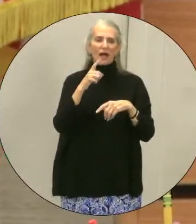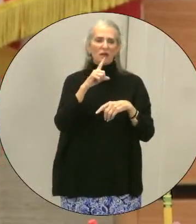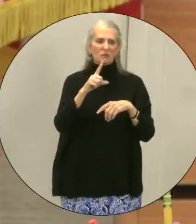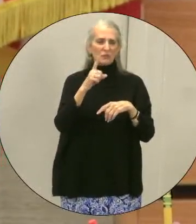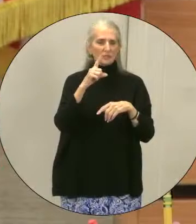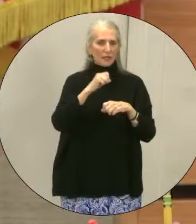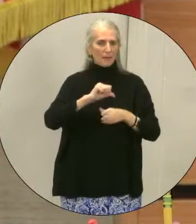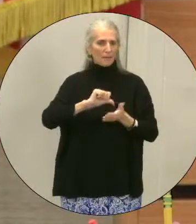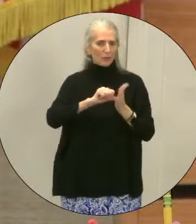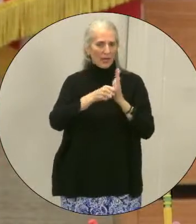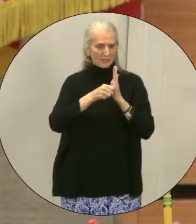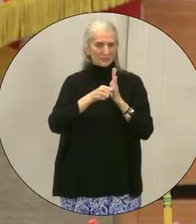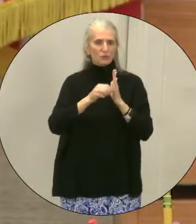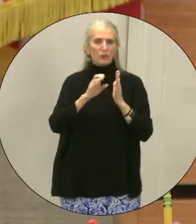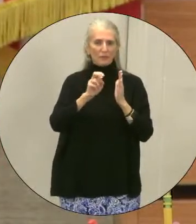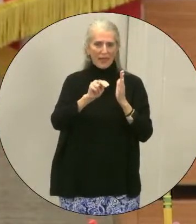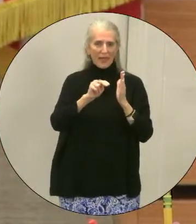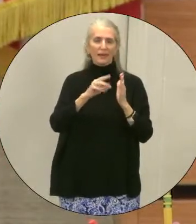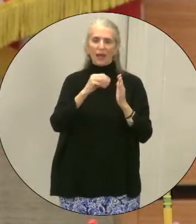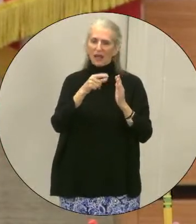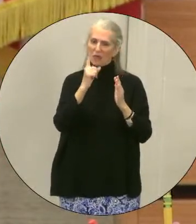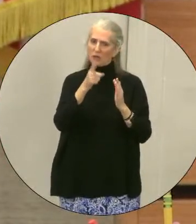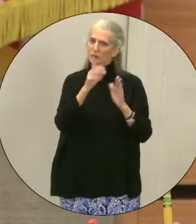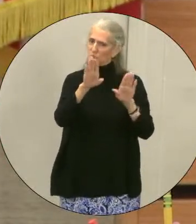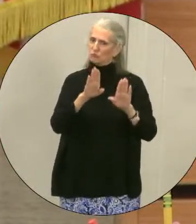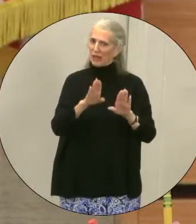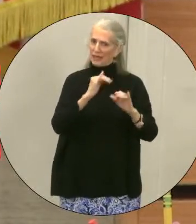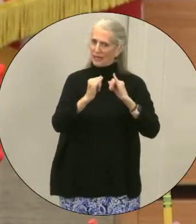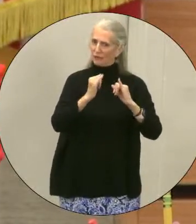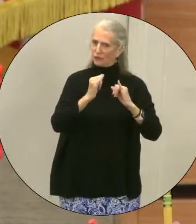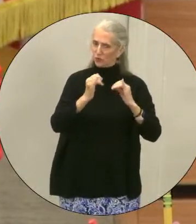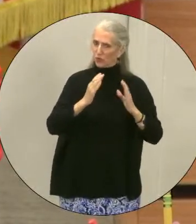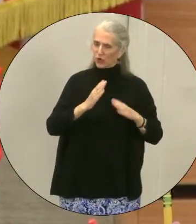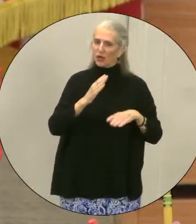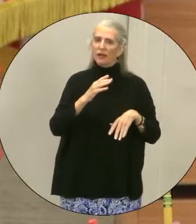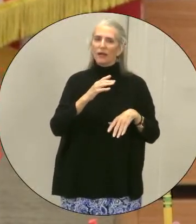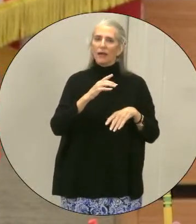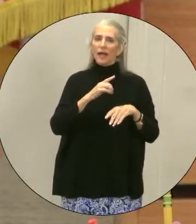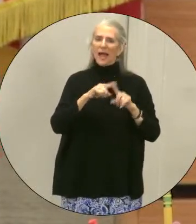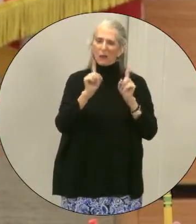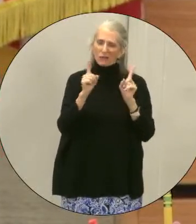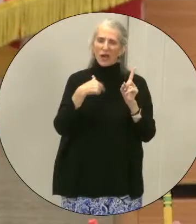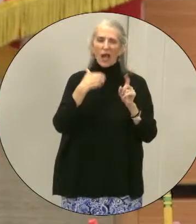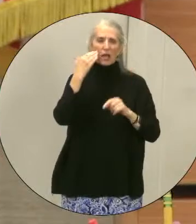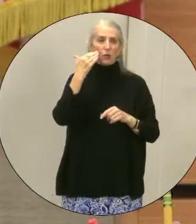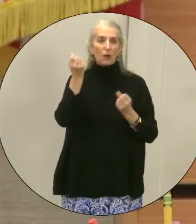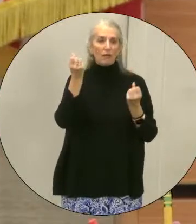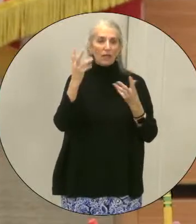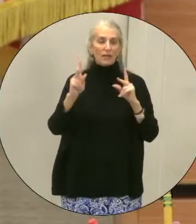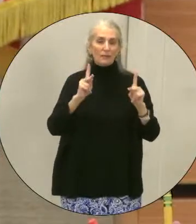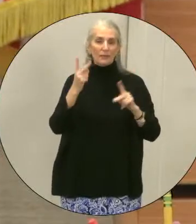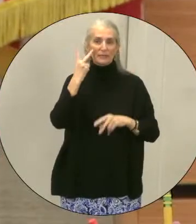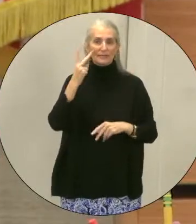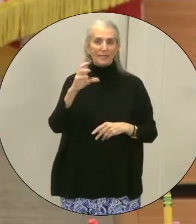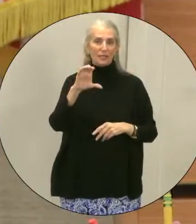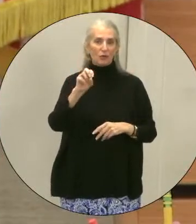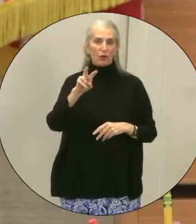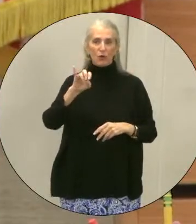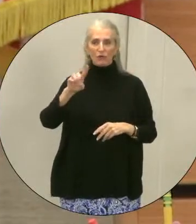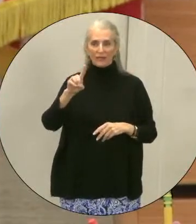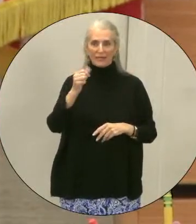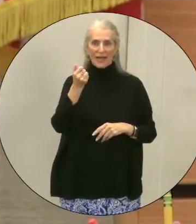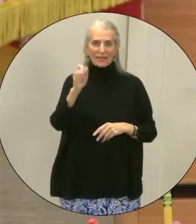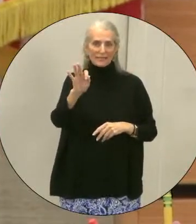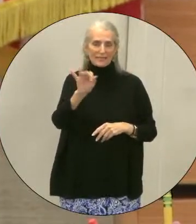think he did great. He's a great interviewer. However, I know a lot of people see COVID-19 as